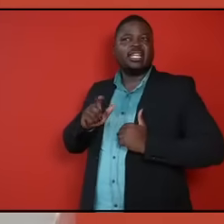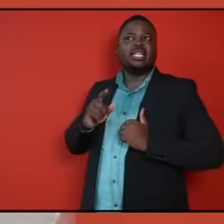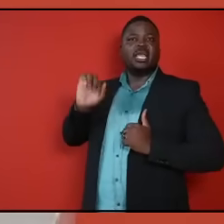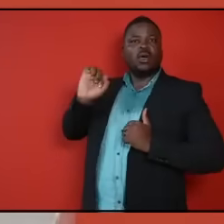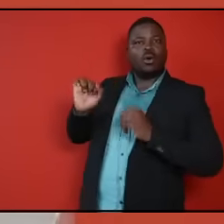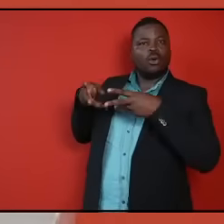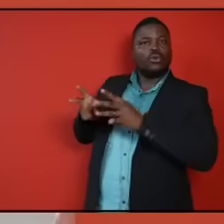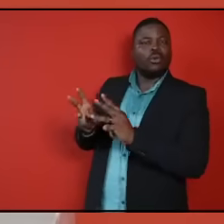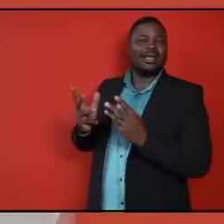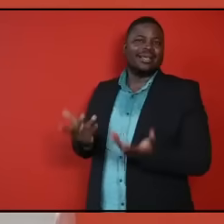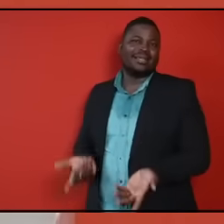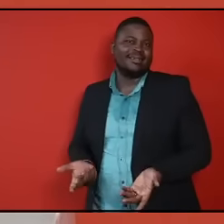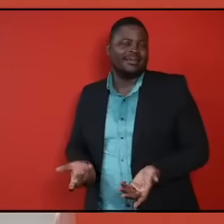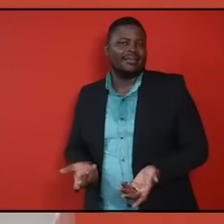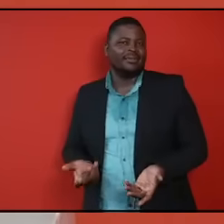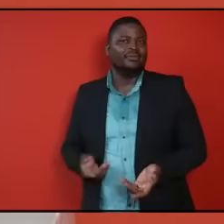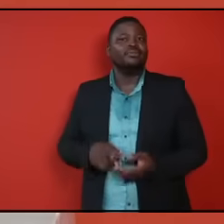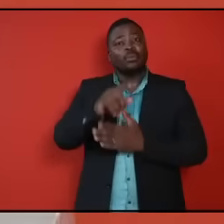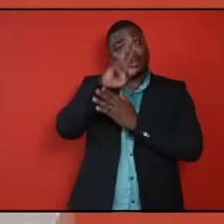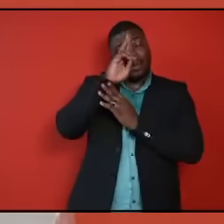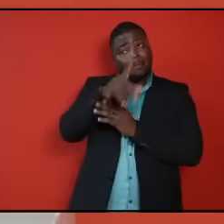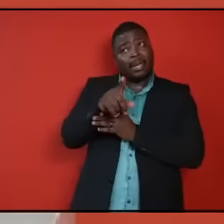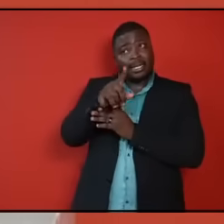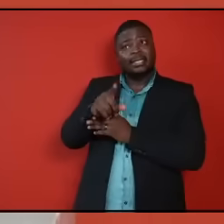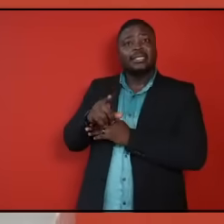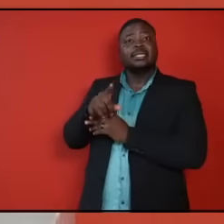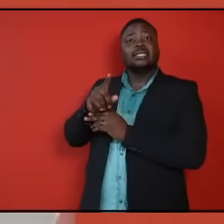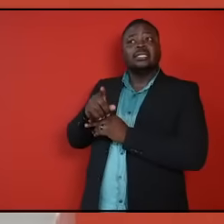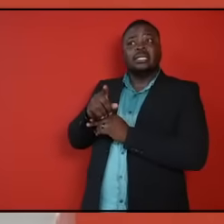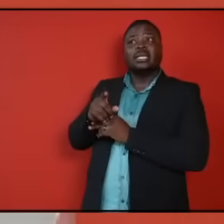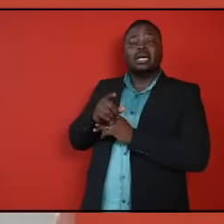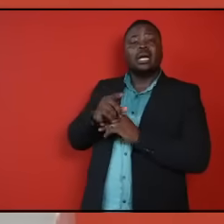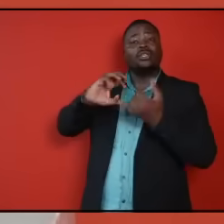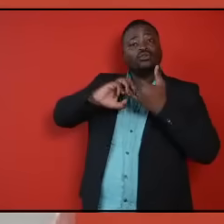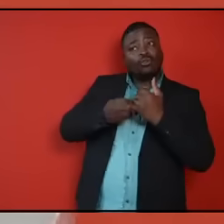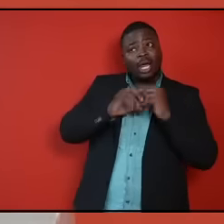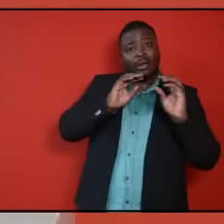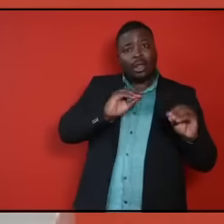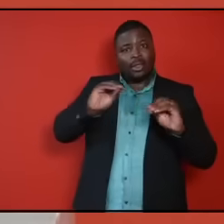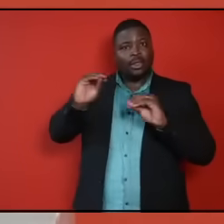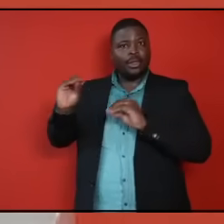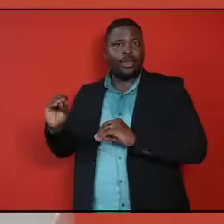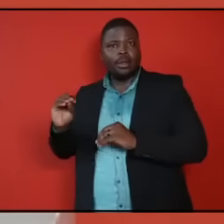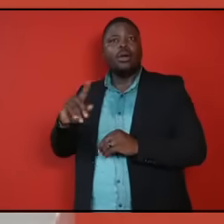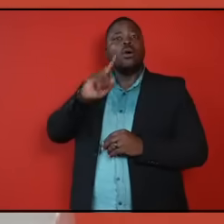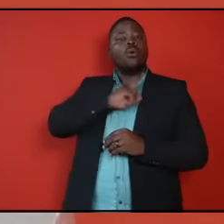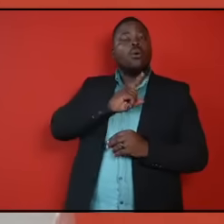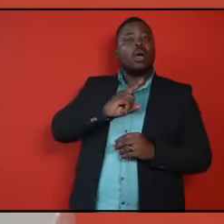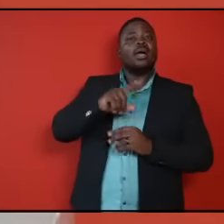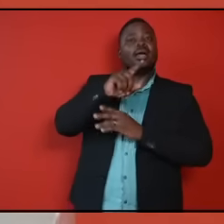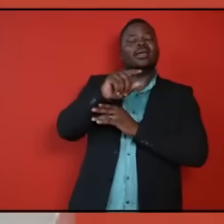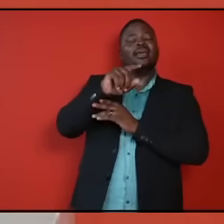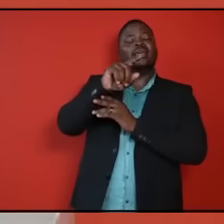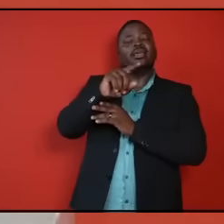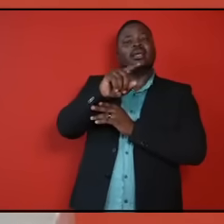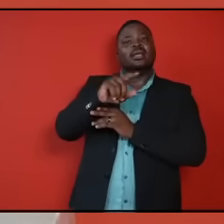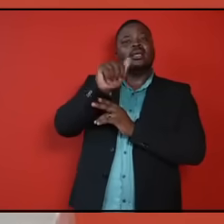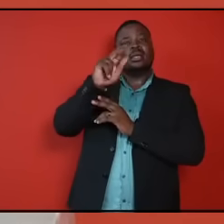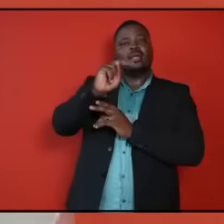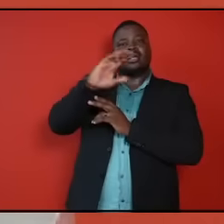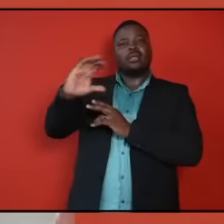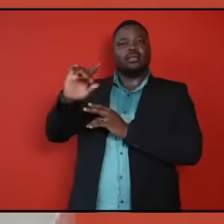are buying time because they know the ANC is going to a conference in 2027. And